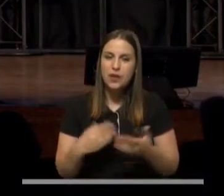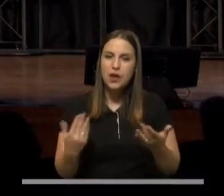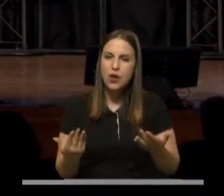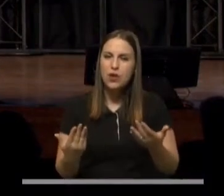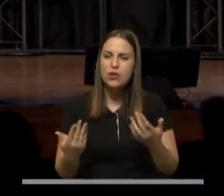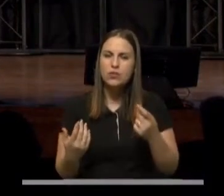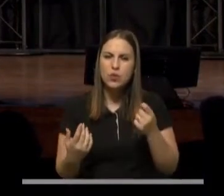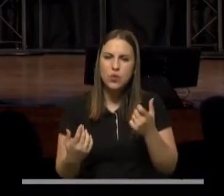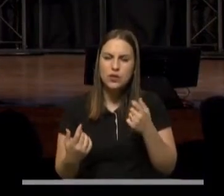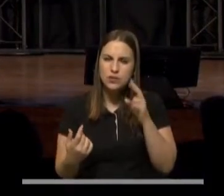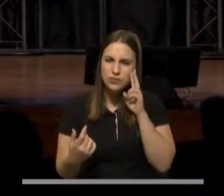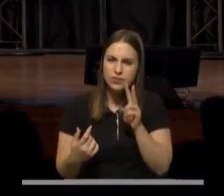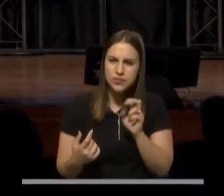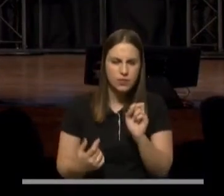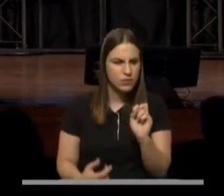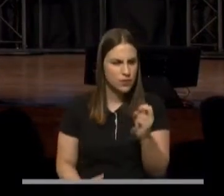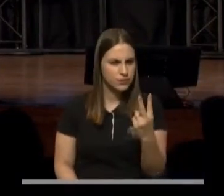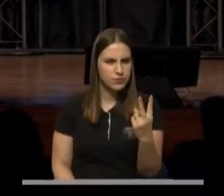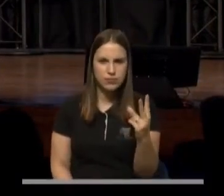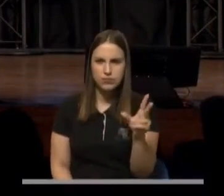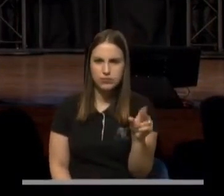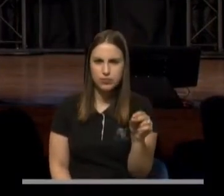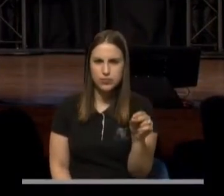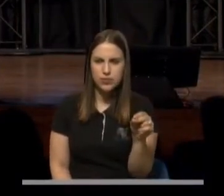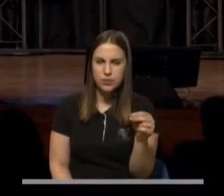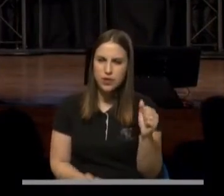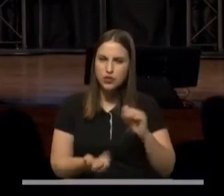welcome. So I saw